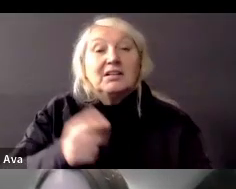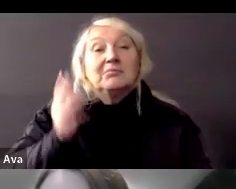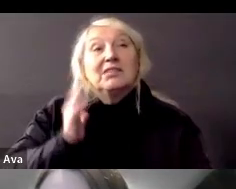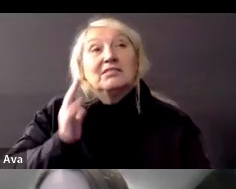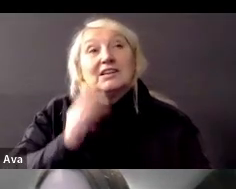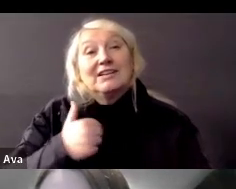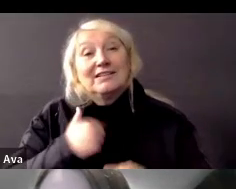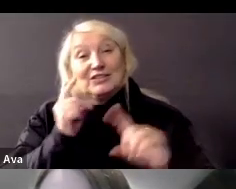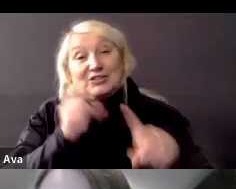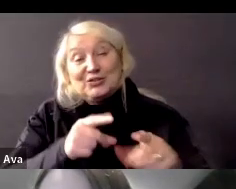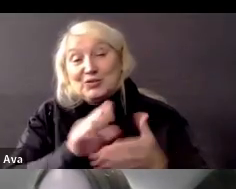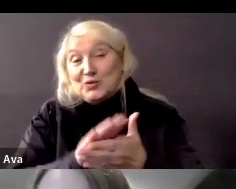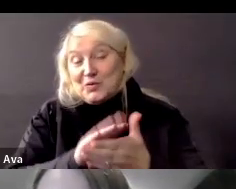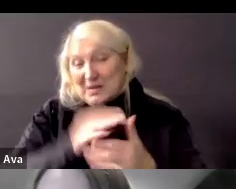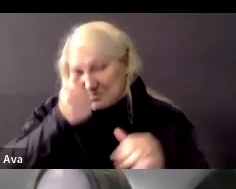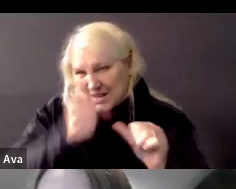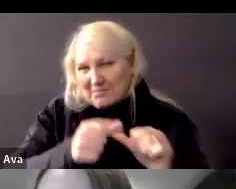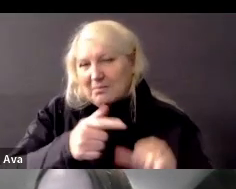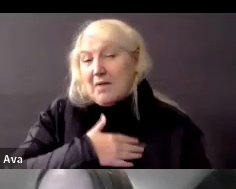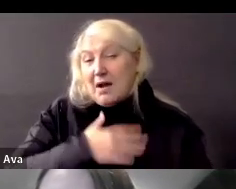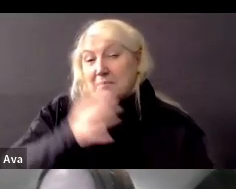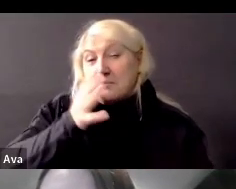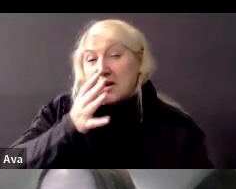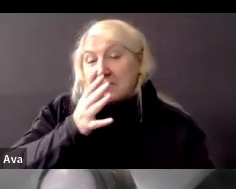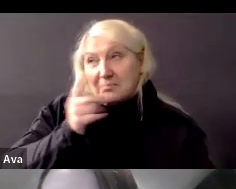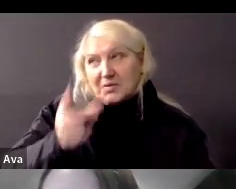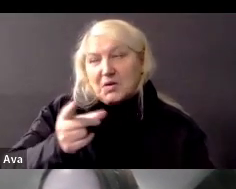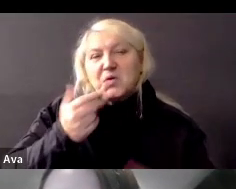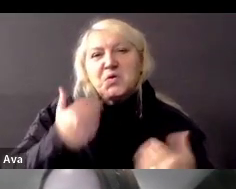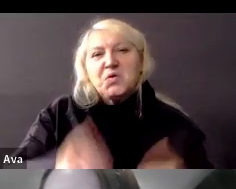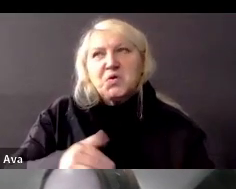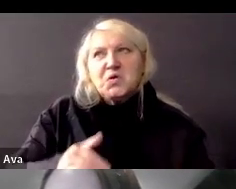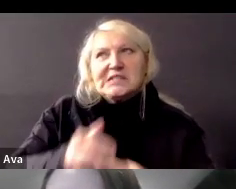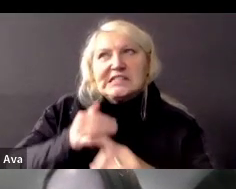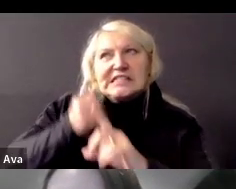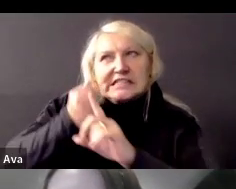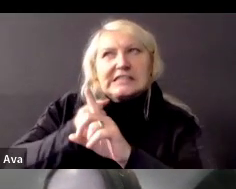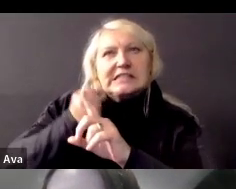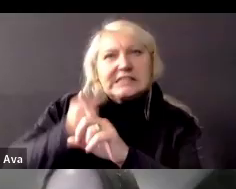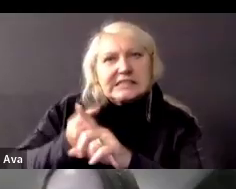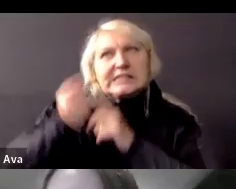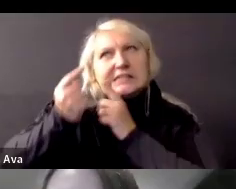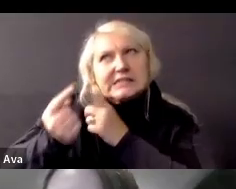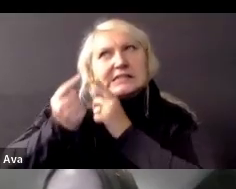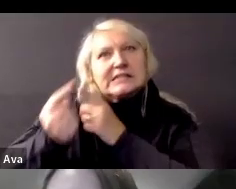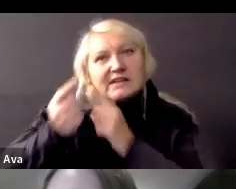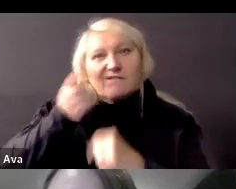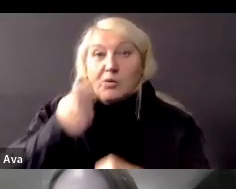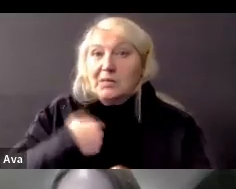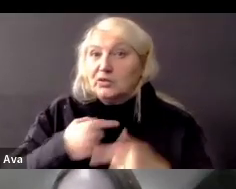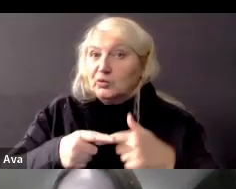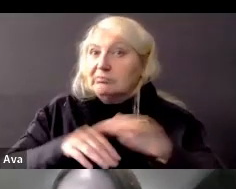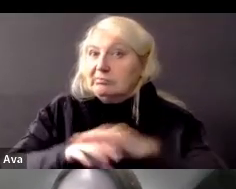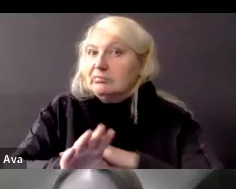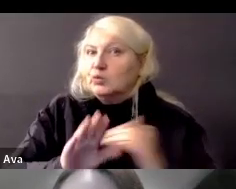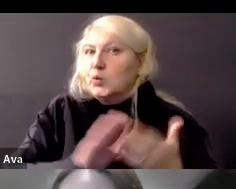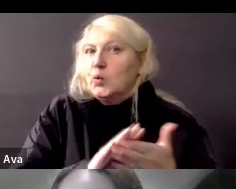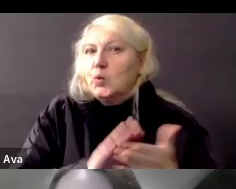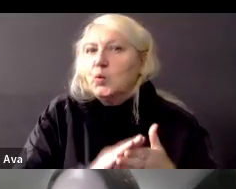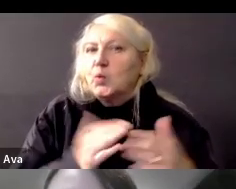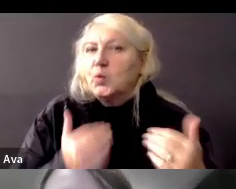My mom fought for me a lot to go to school, and I guess it's just